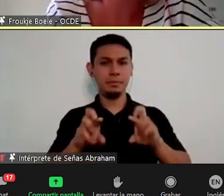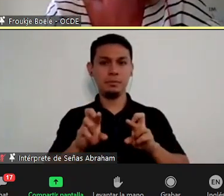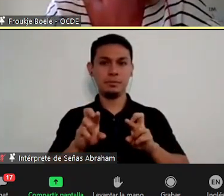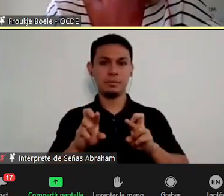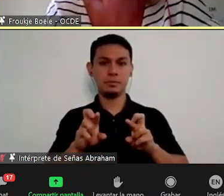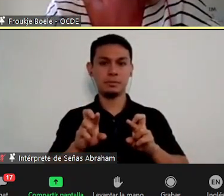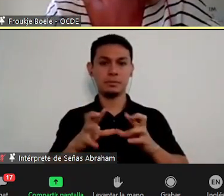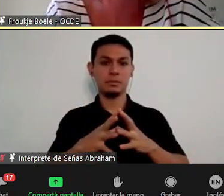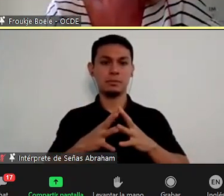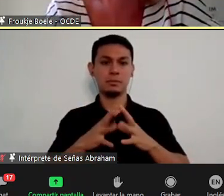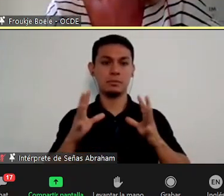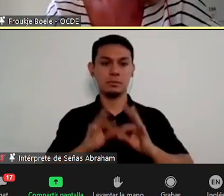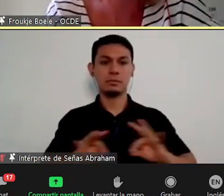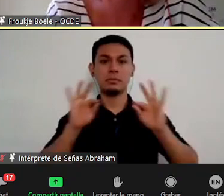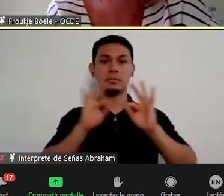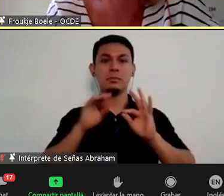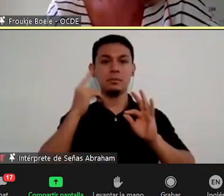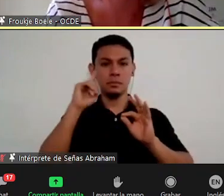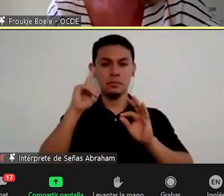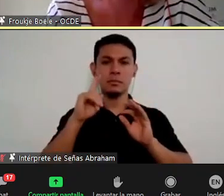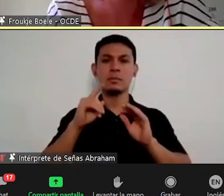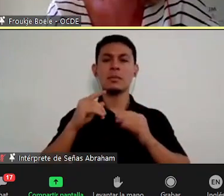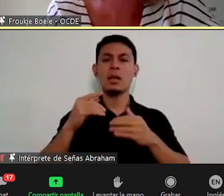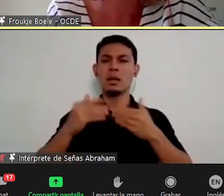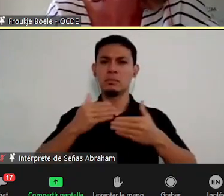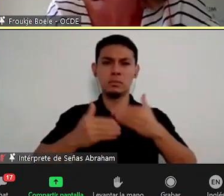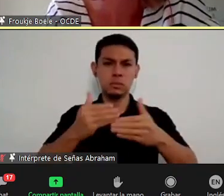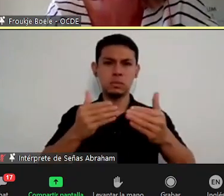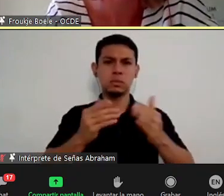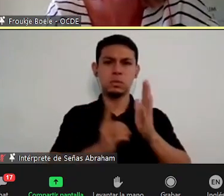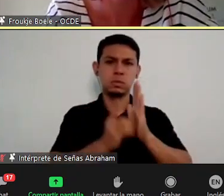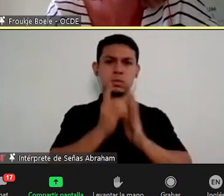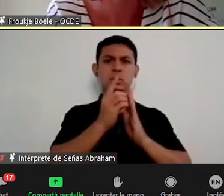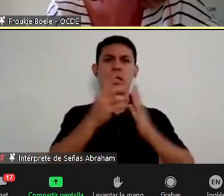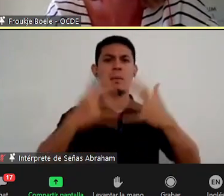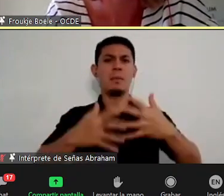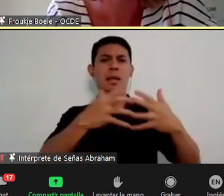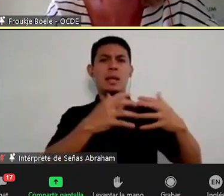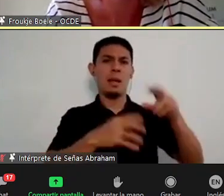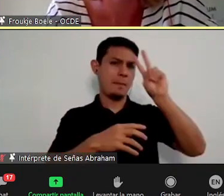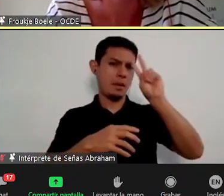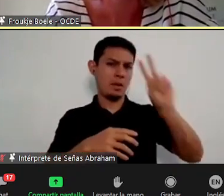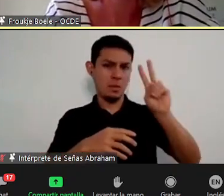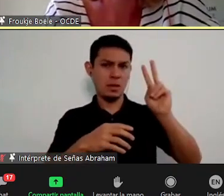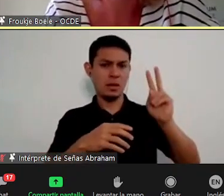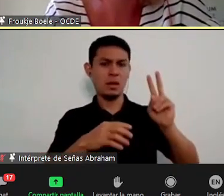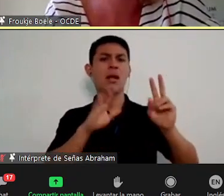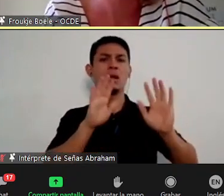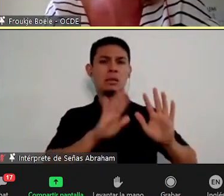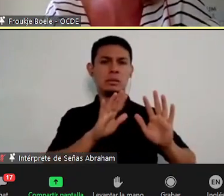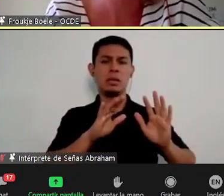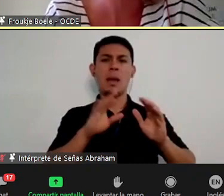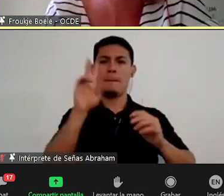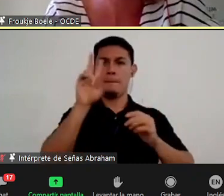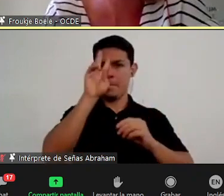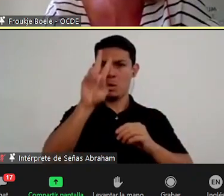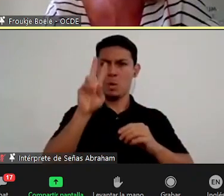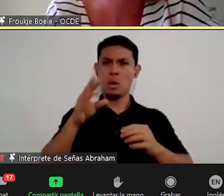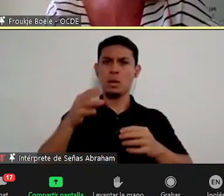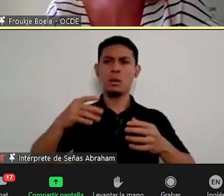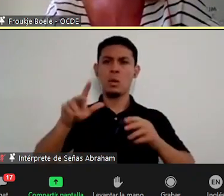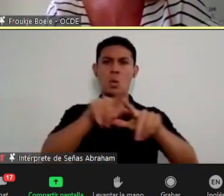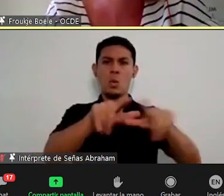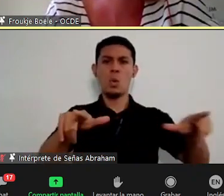building of these occur capacities is a one of the key objectives to qualify pro was a safe place